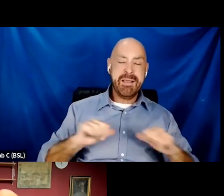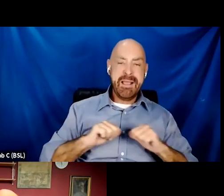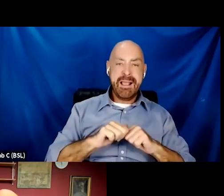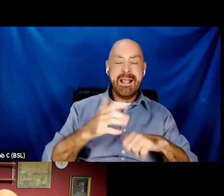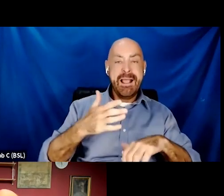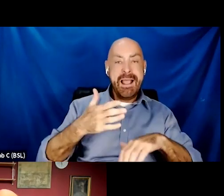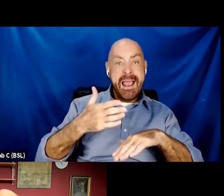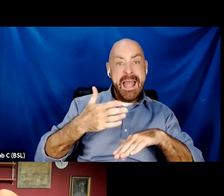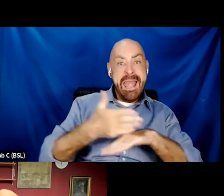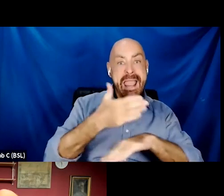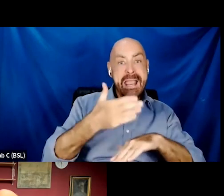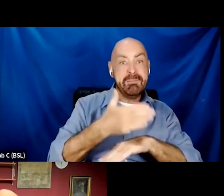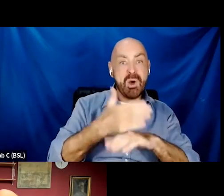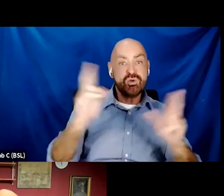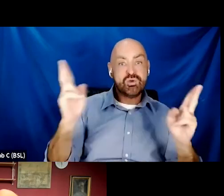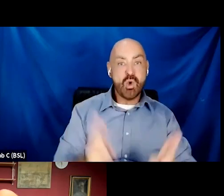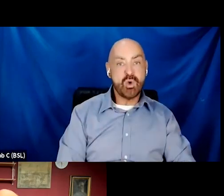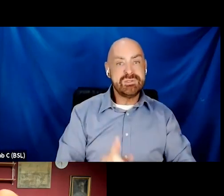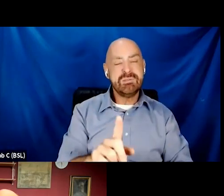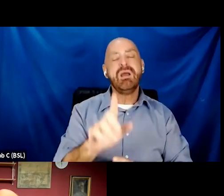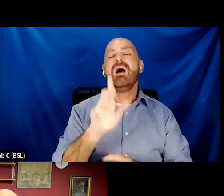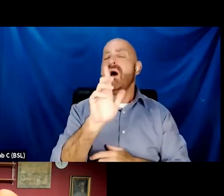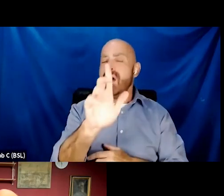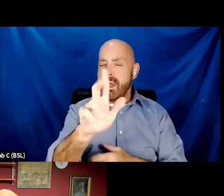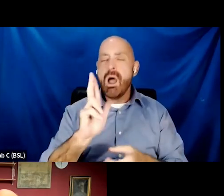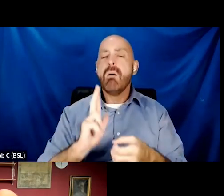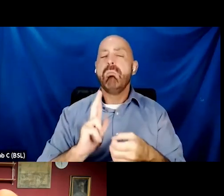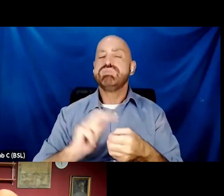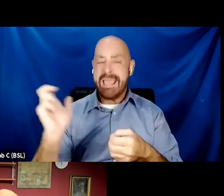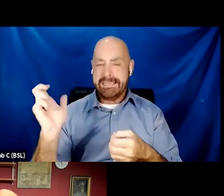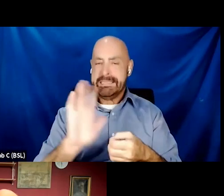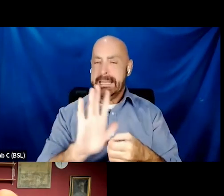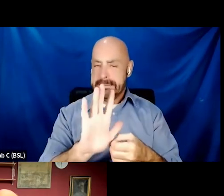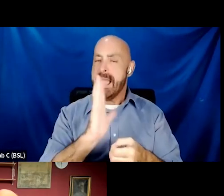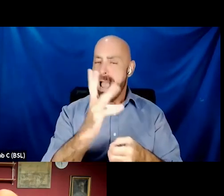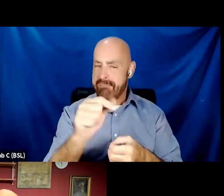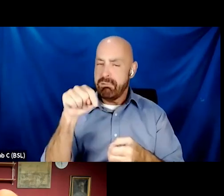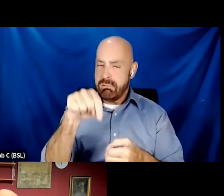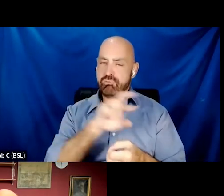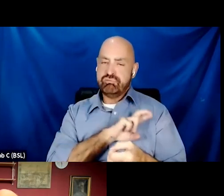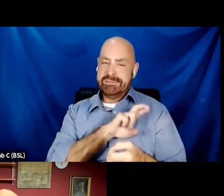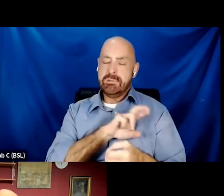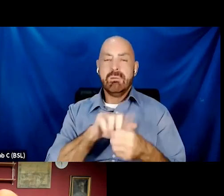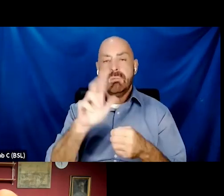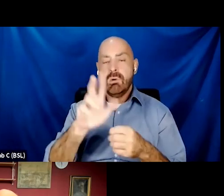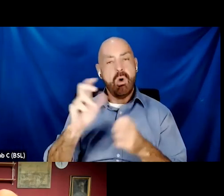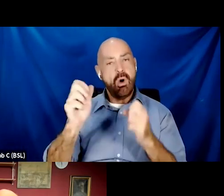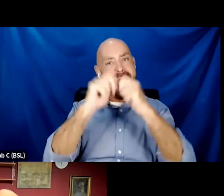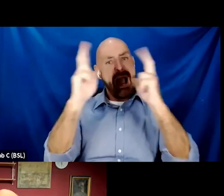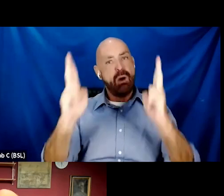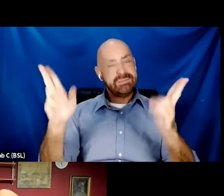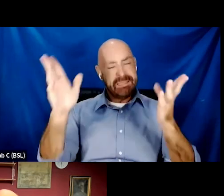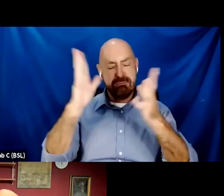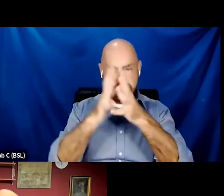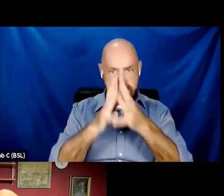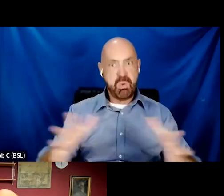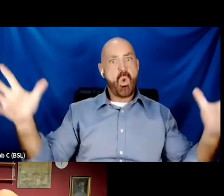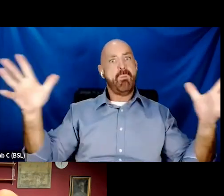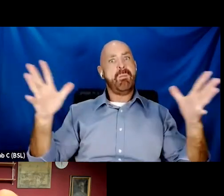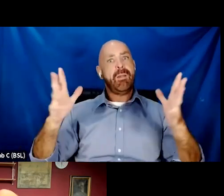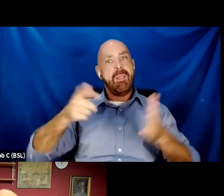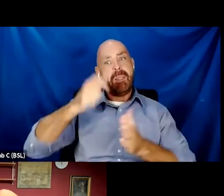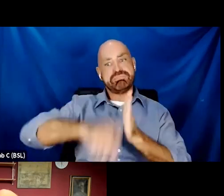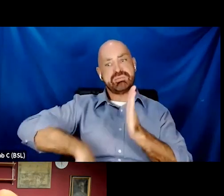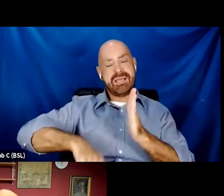we did, partly due to Brexit, but maybe other things, or a housing boom, house price boom in